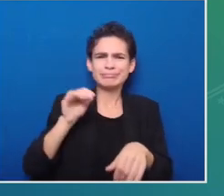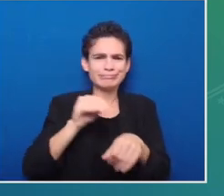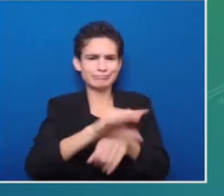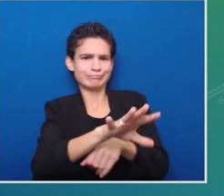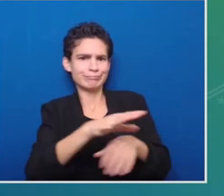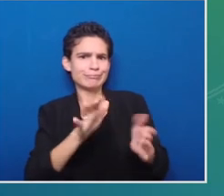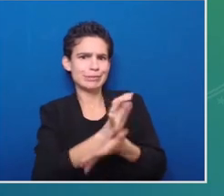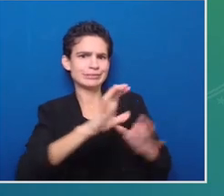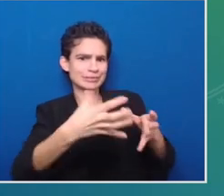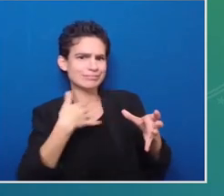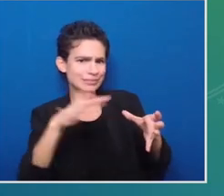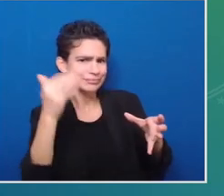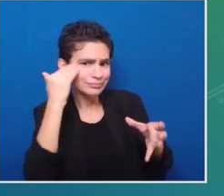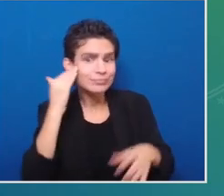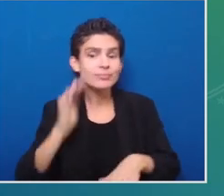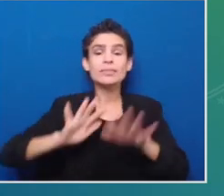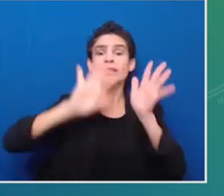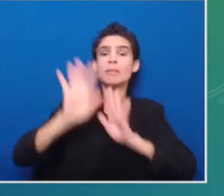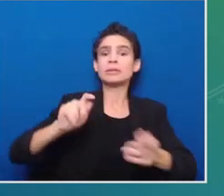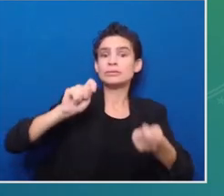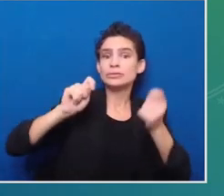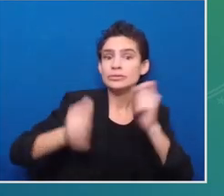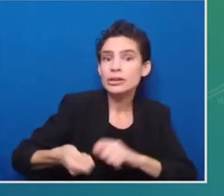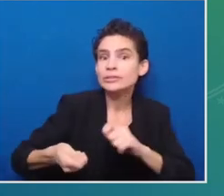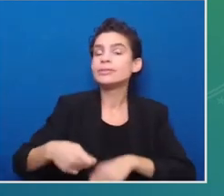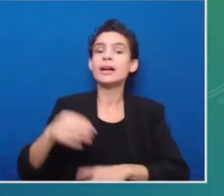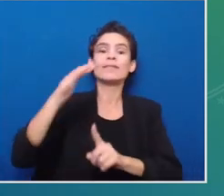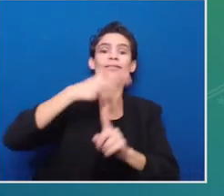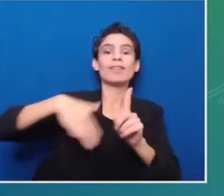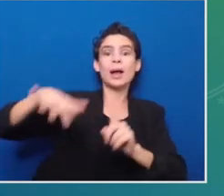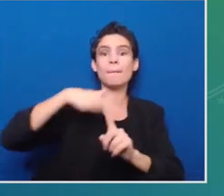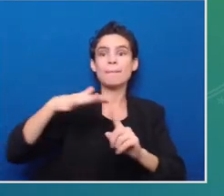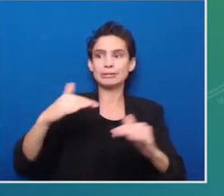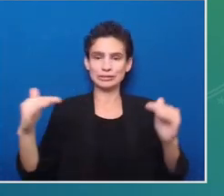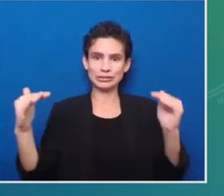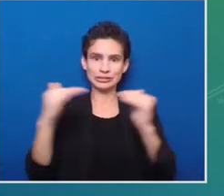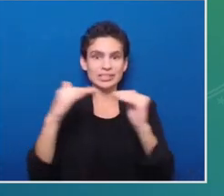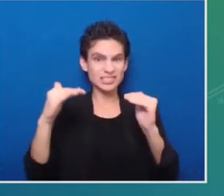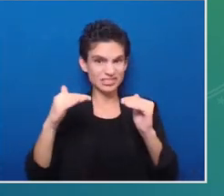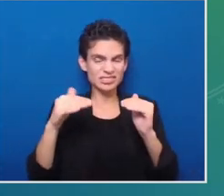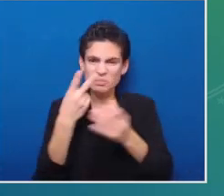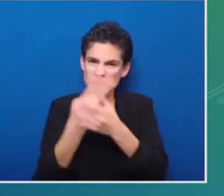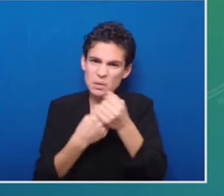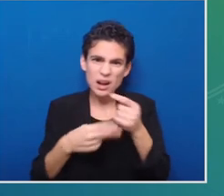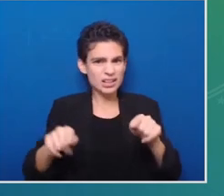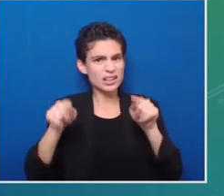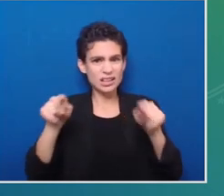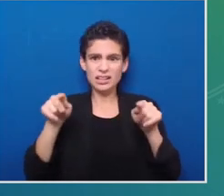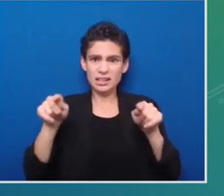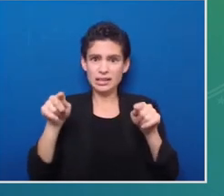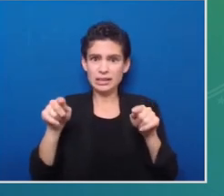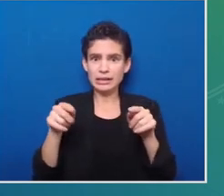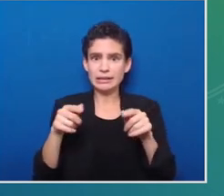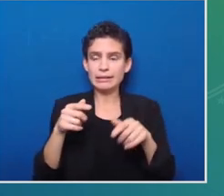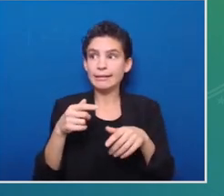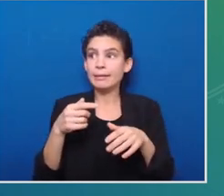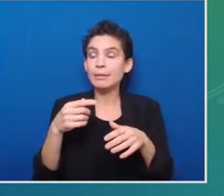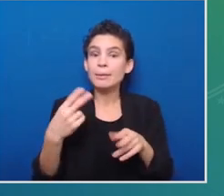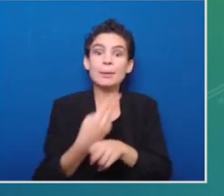While the words climate change and environmental injustice were not part of the vernacular back then, the evidence of